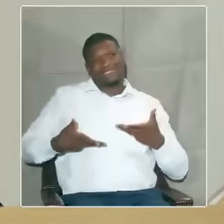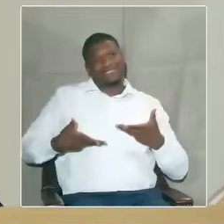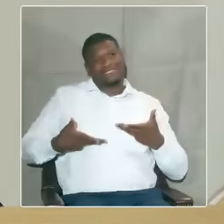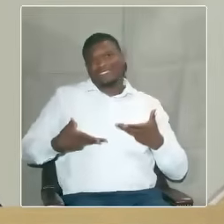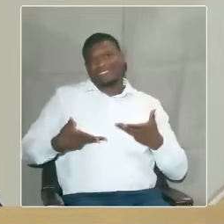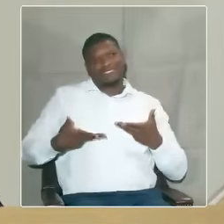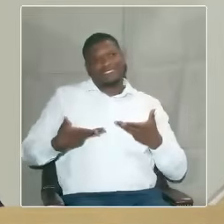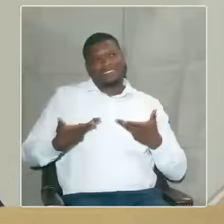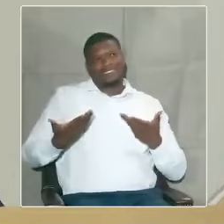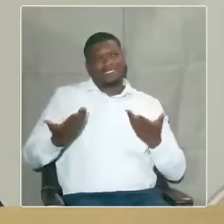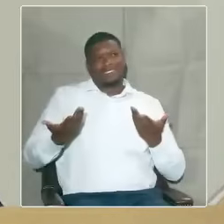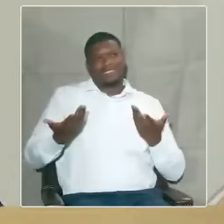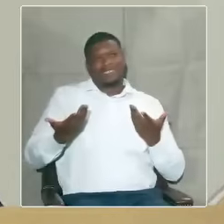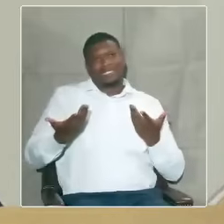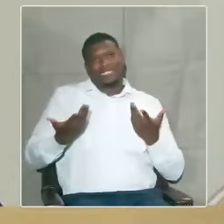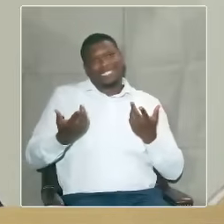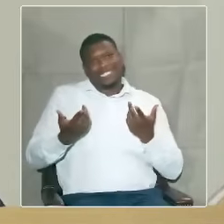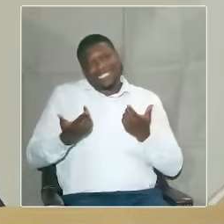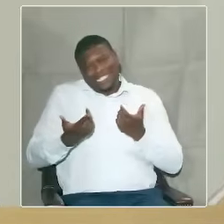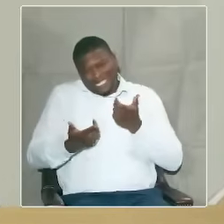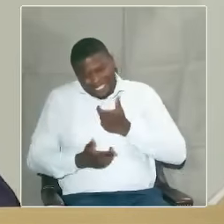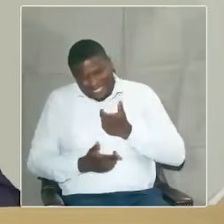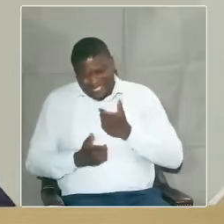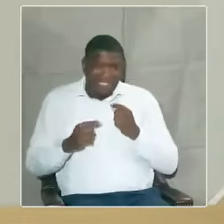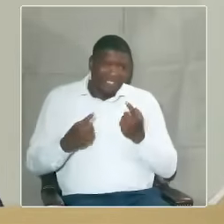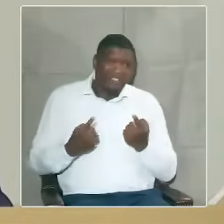There was no such a room.